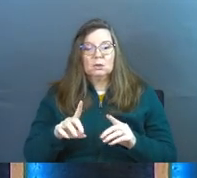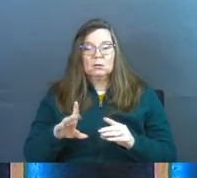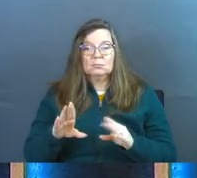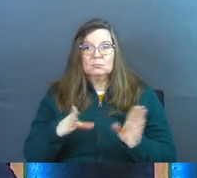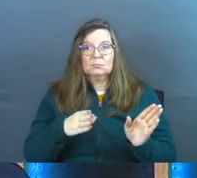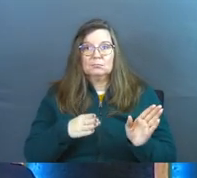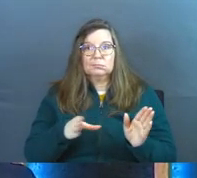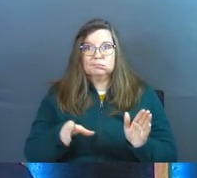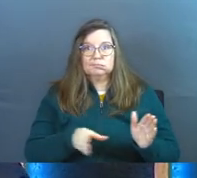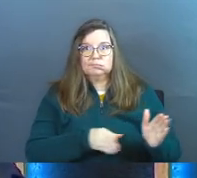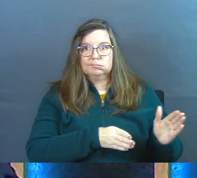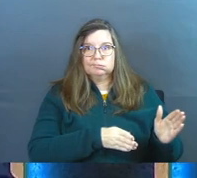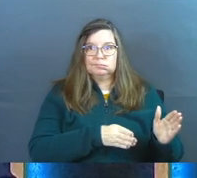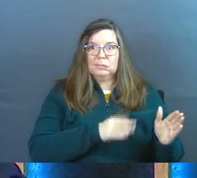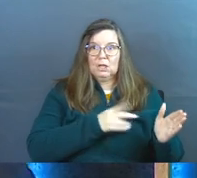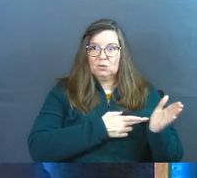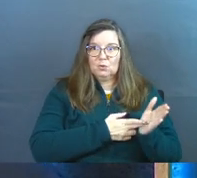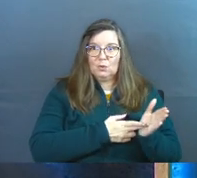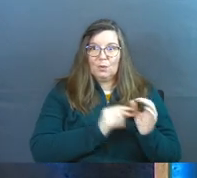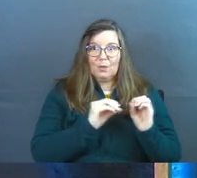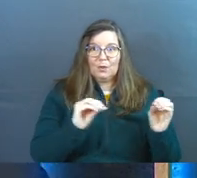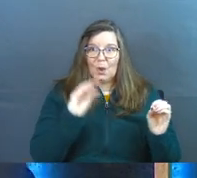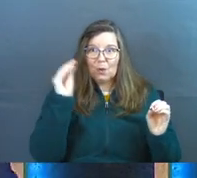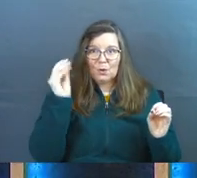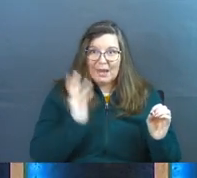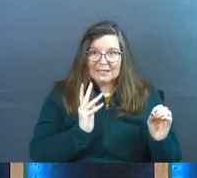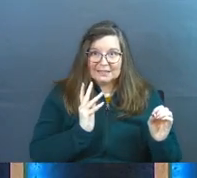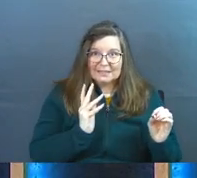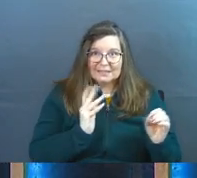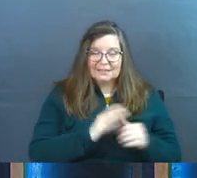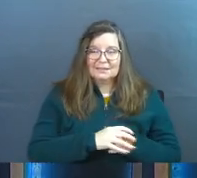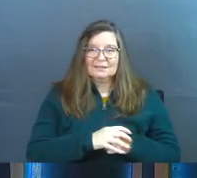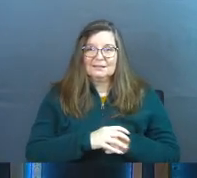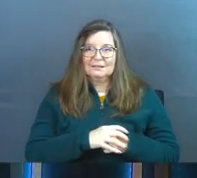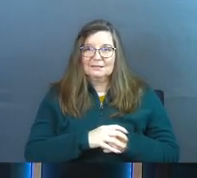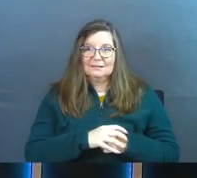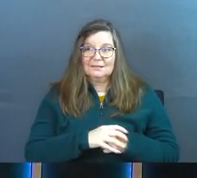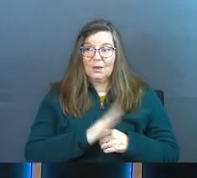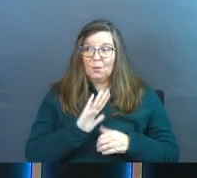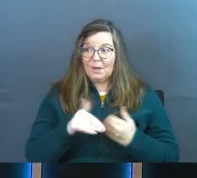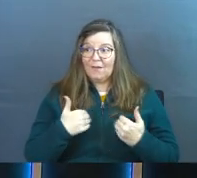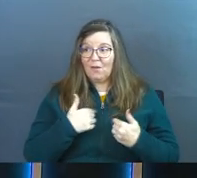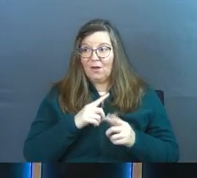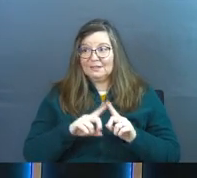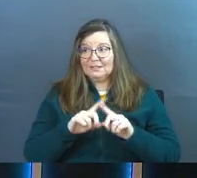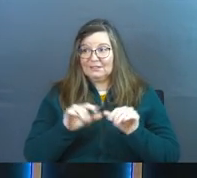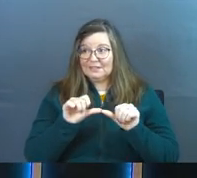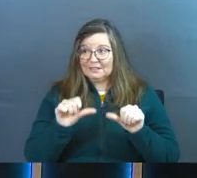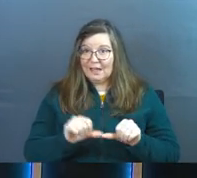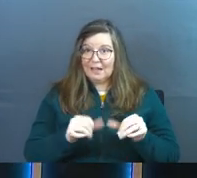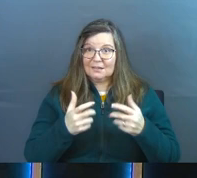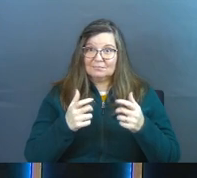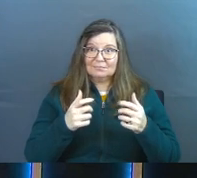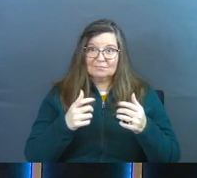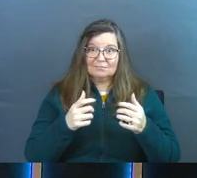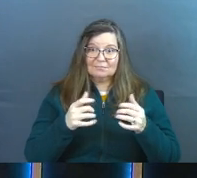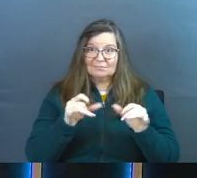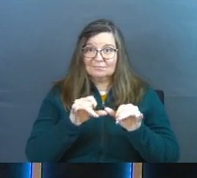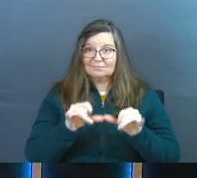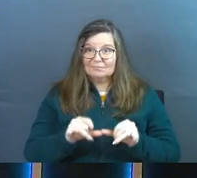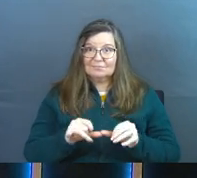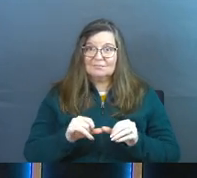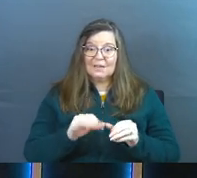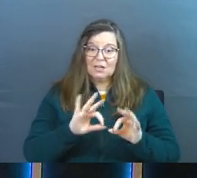in truth and without grace. Pharisees come in all shapes and sizes, do they not? And they're in the church and they're in